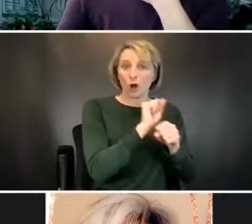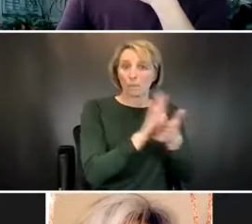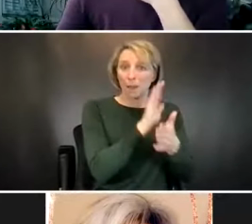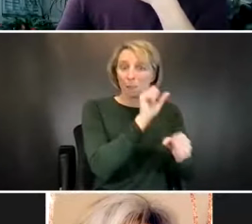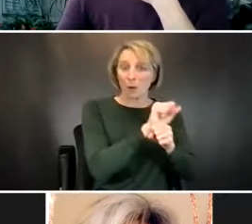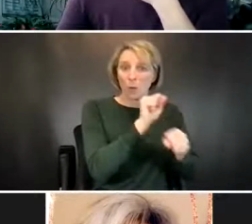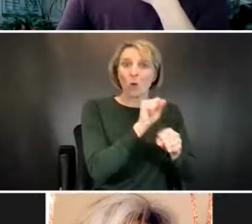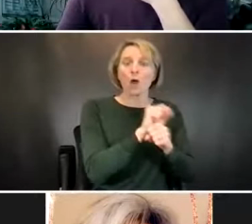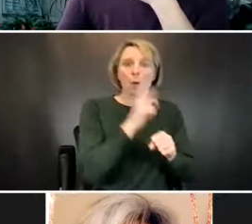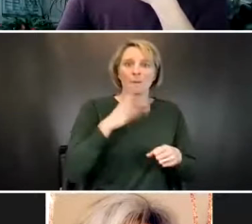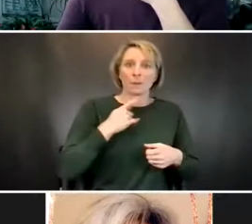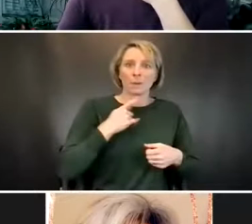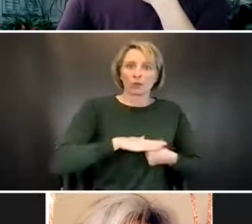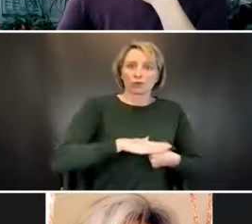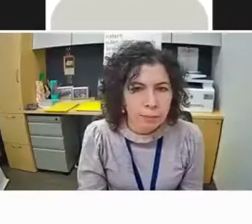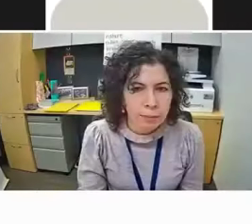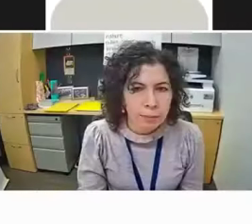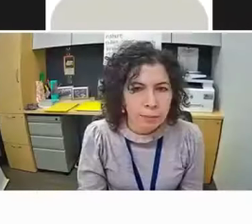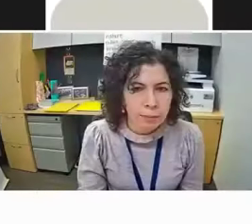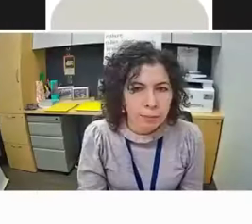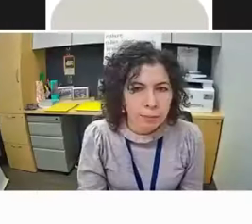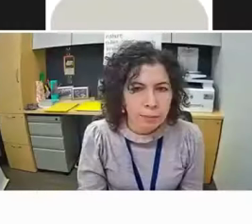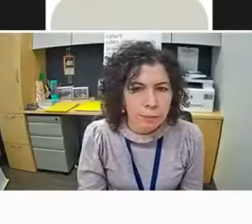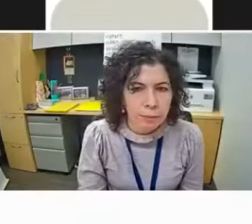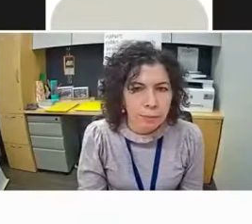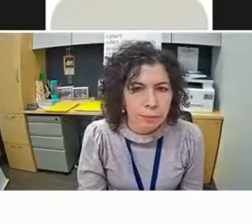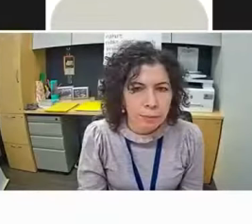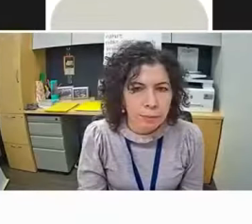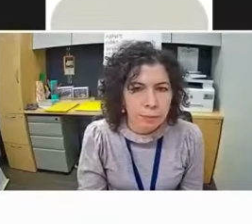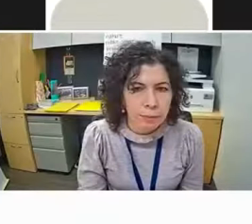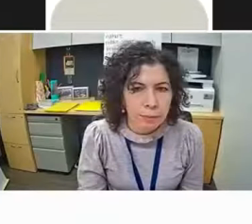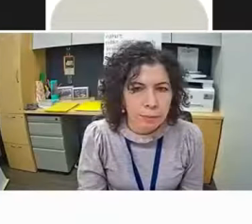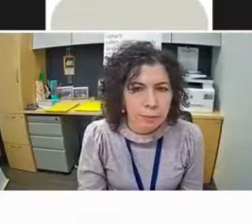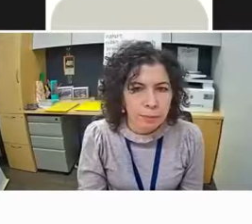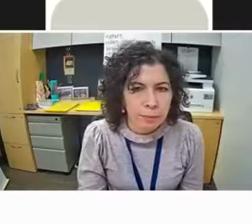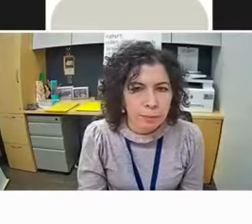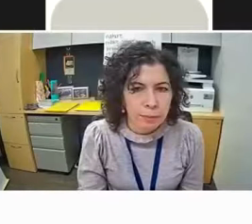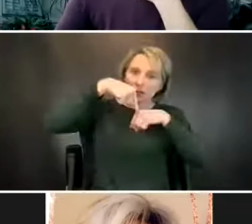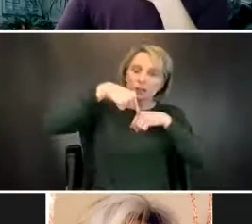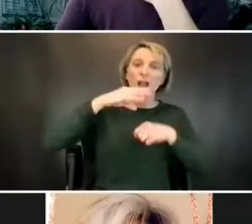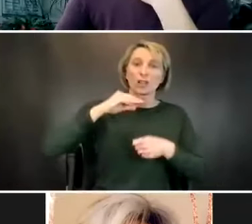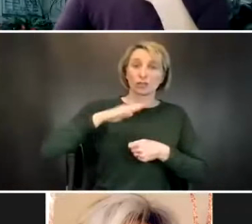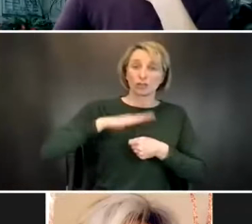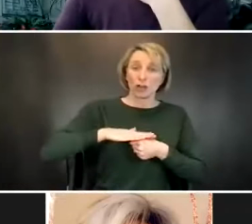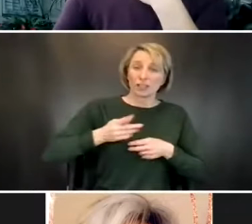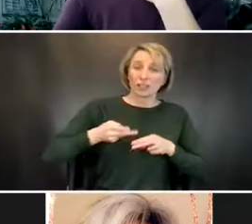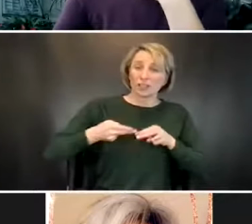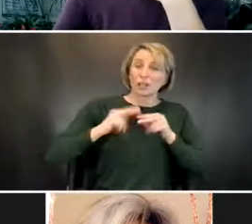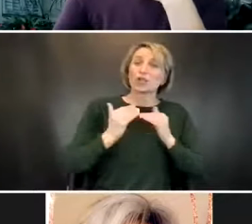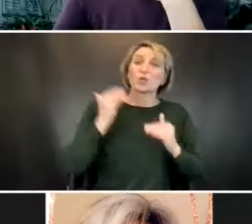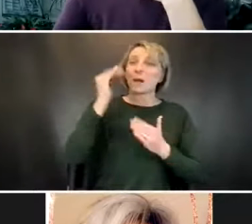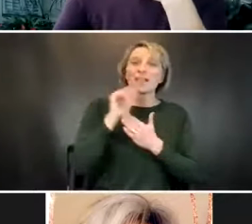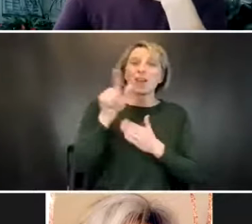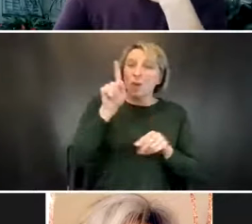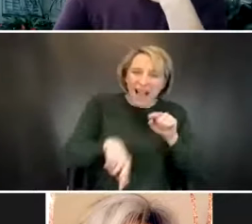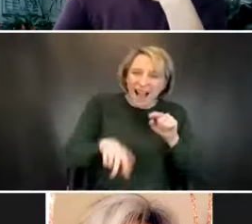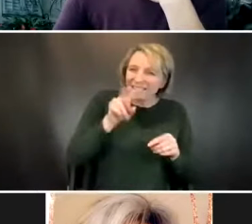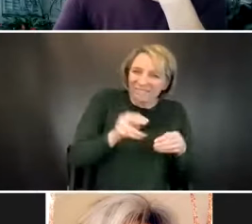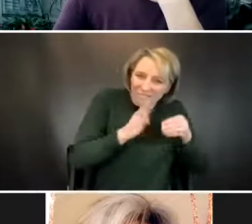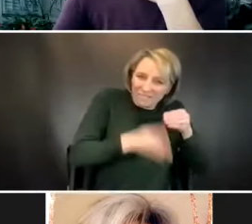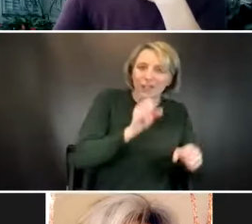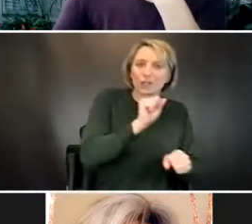job done. But when you overthink it or just get too stressed that you can't even do it, then that's when it gets